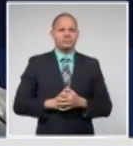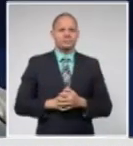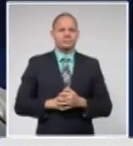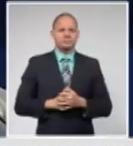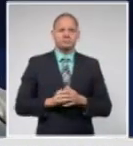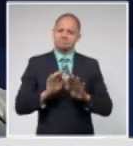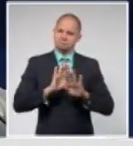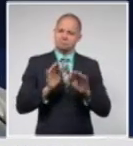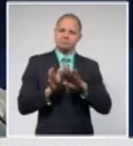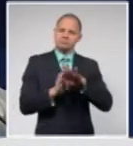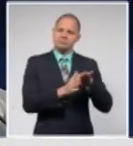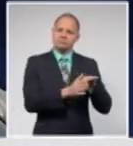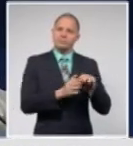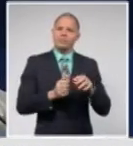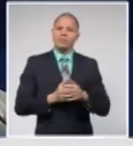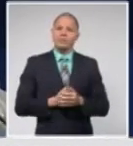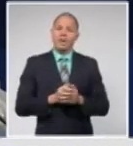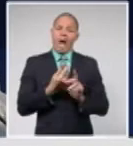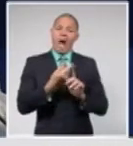processed,